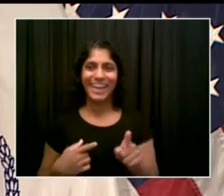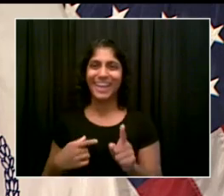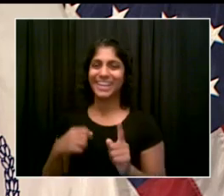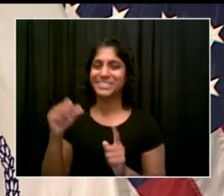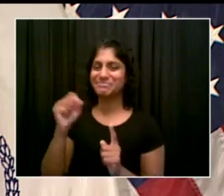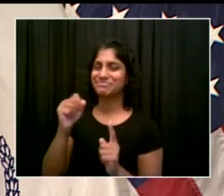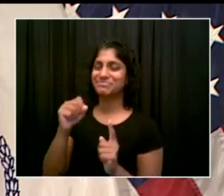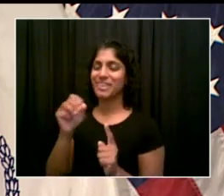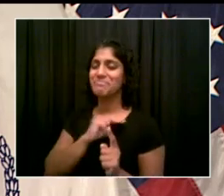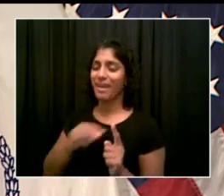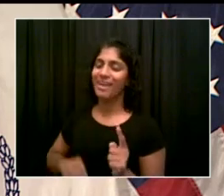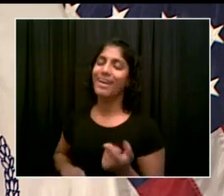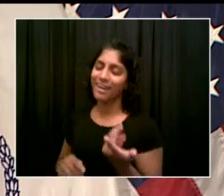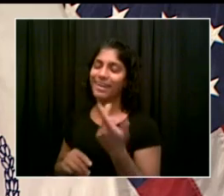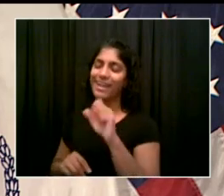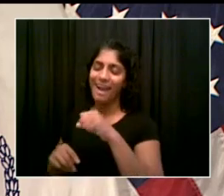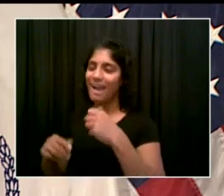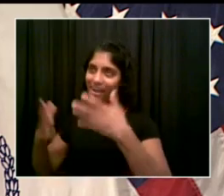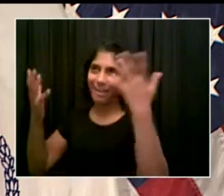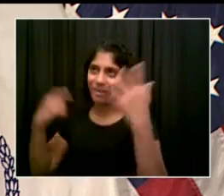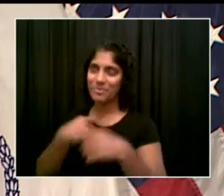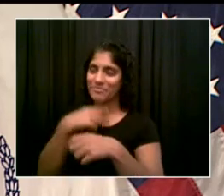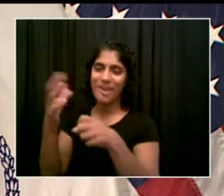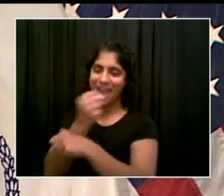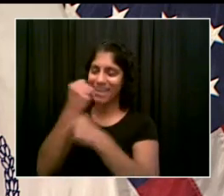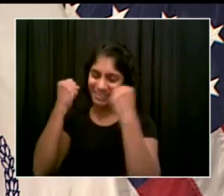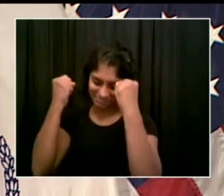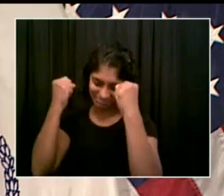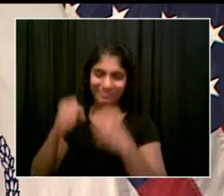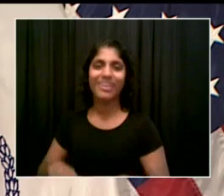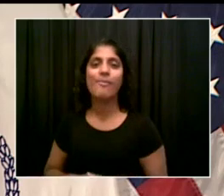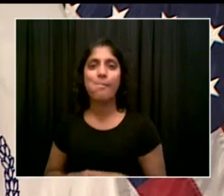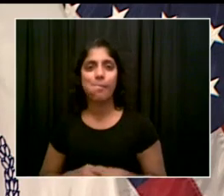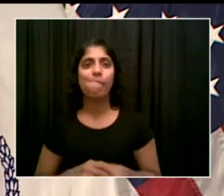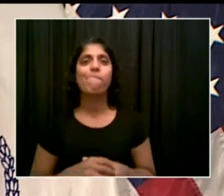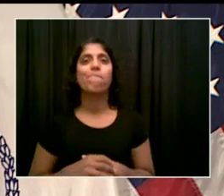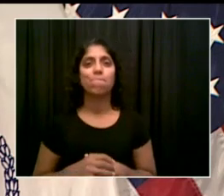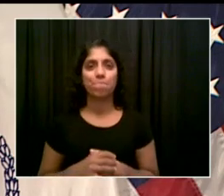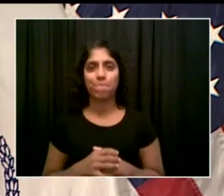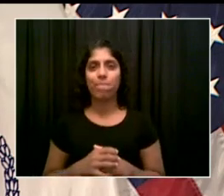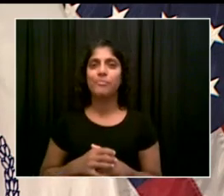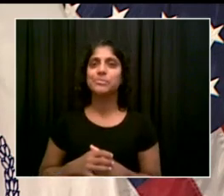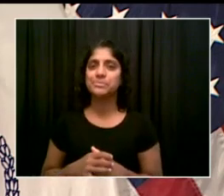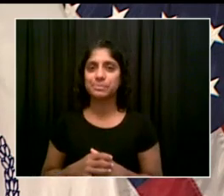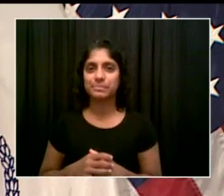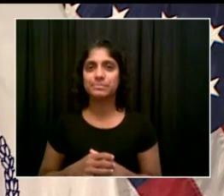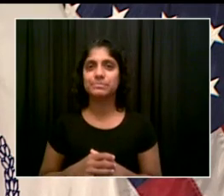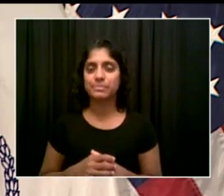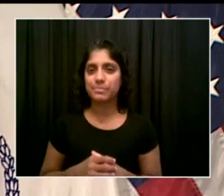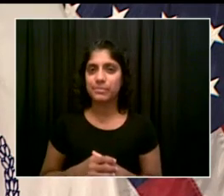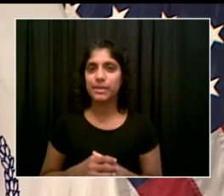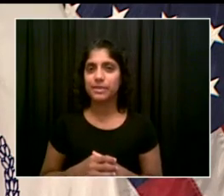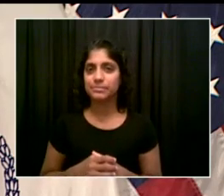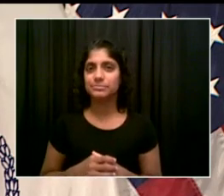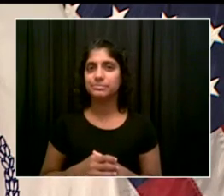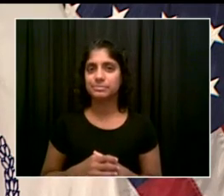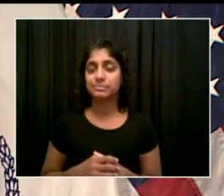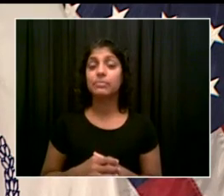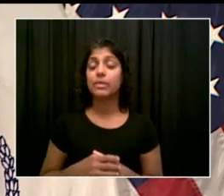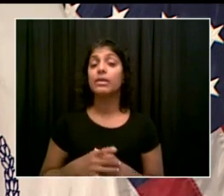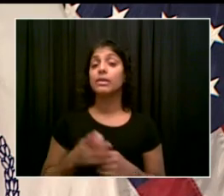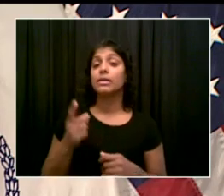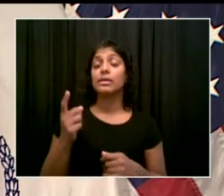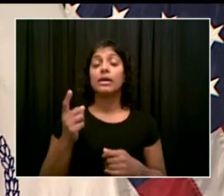this. One New Jersey hospital dismissed 6 supervisors who did not get